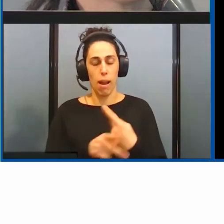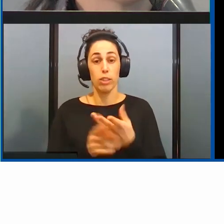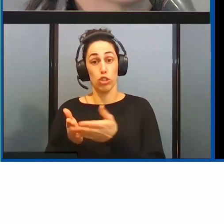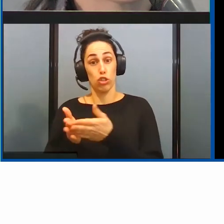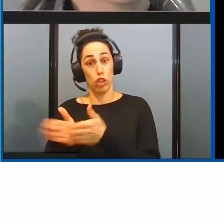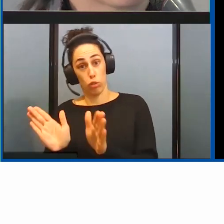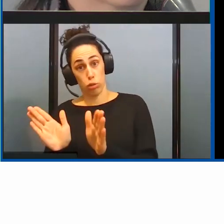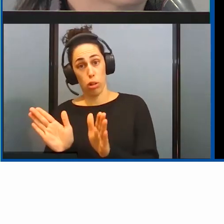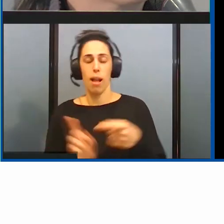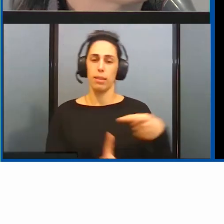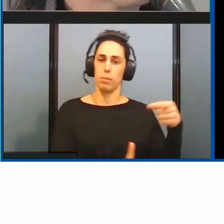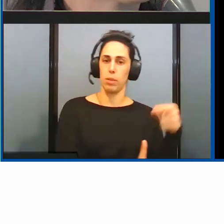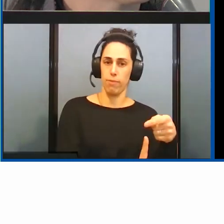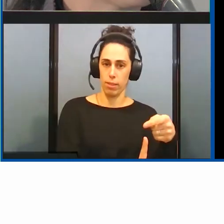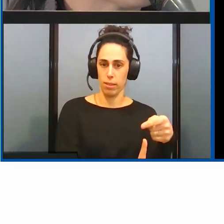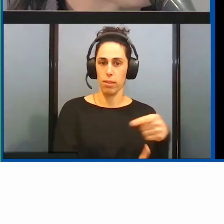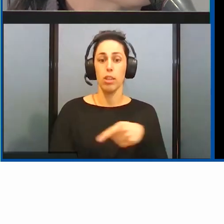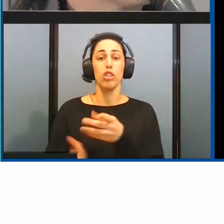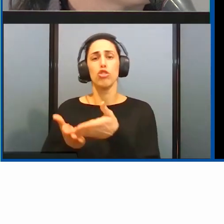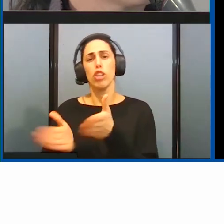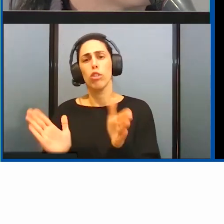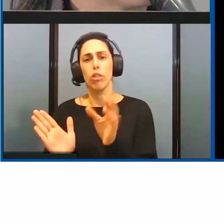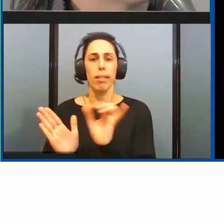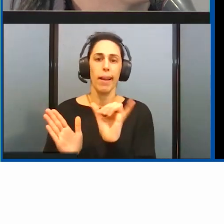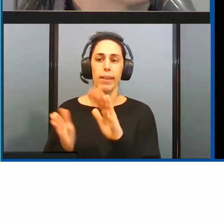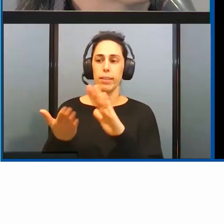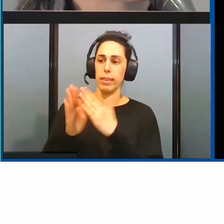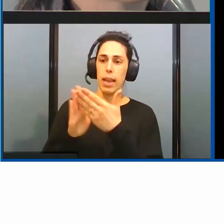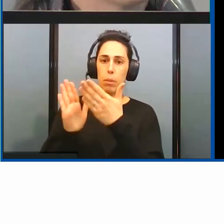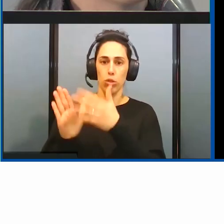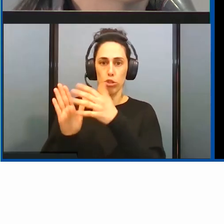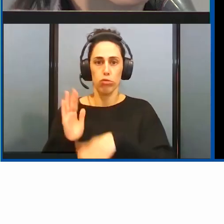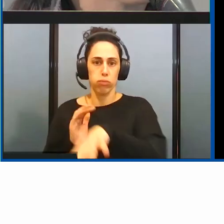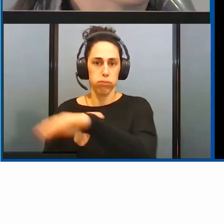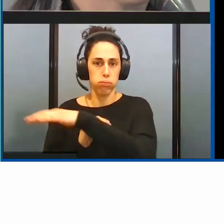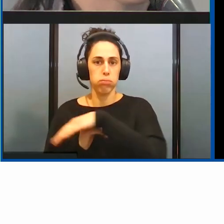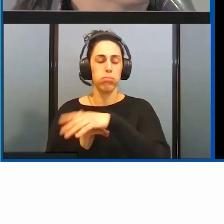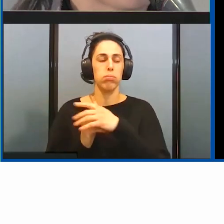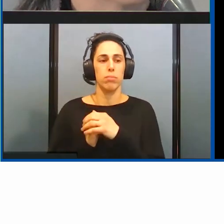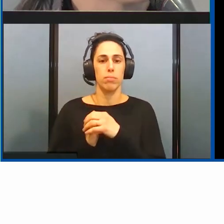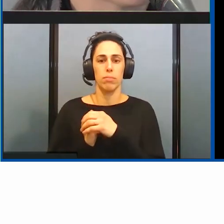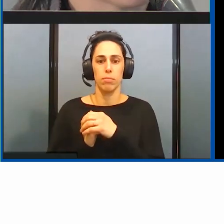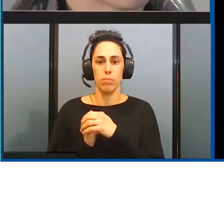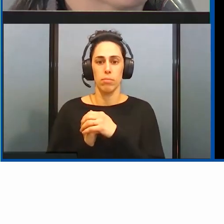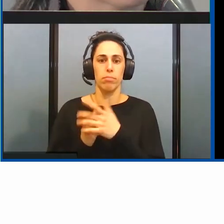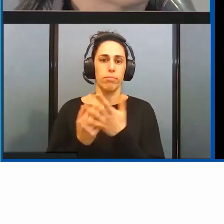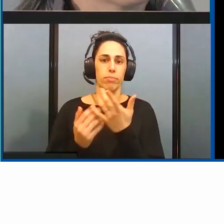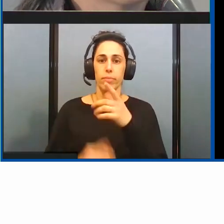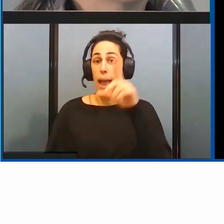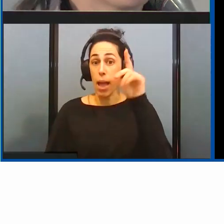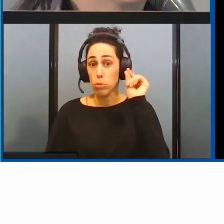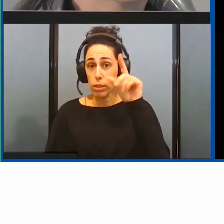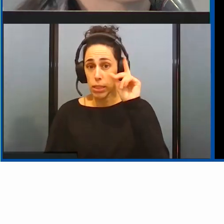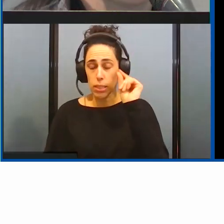The general ones are neighborhood-based or whole areas. So Hamilton has